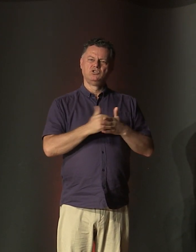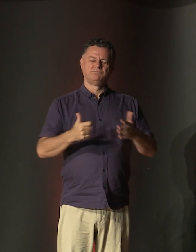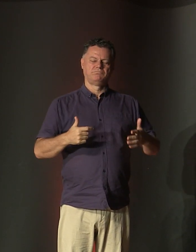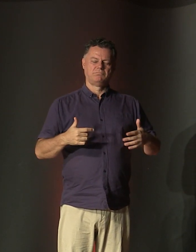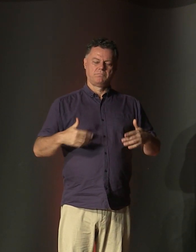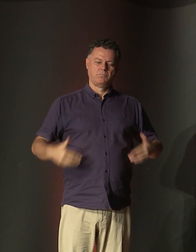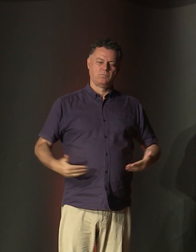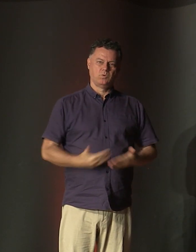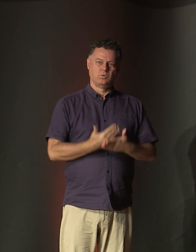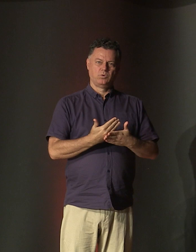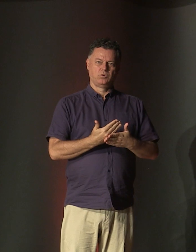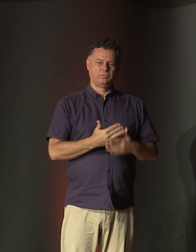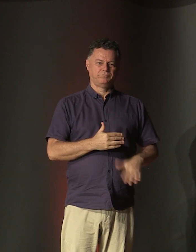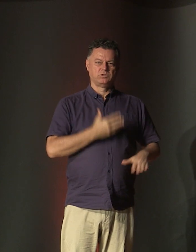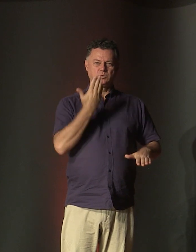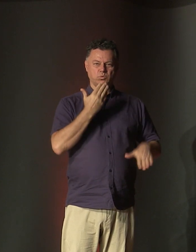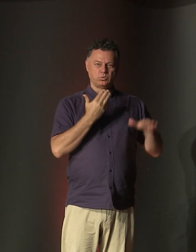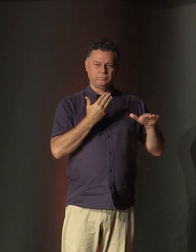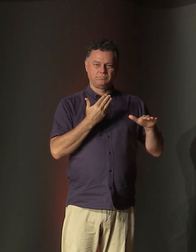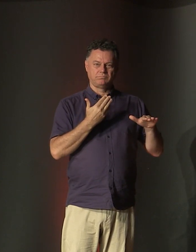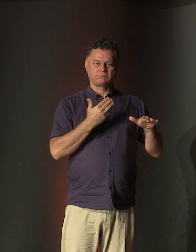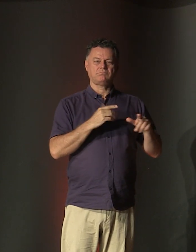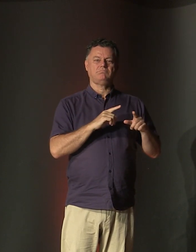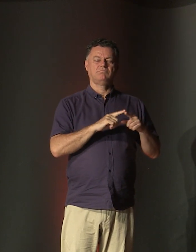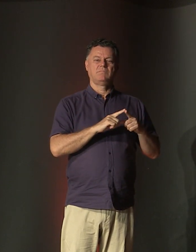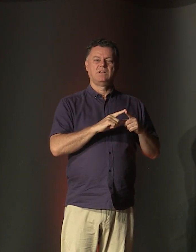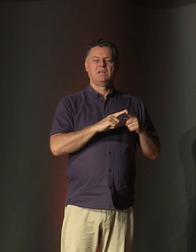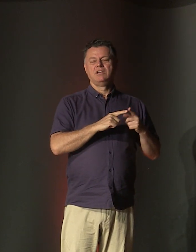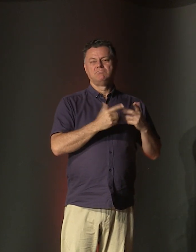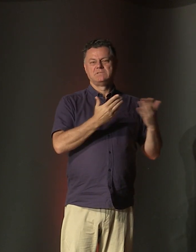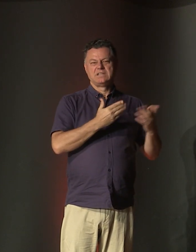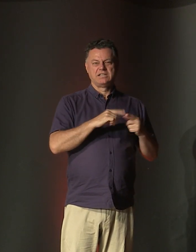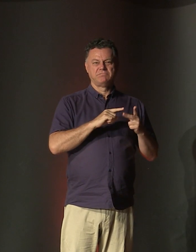work. In older age, you retire, and then you die.